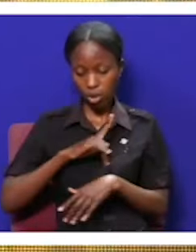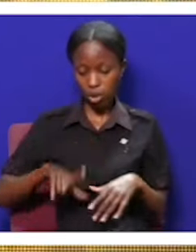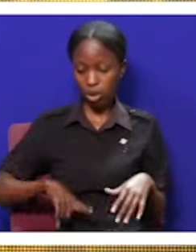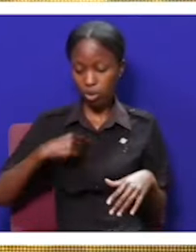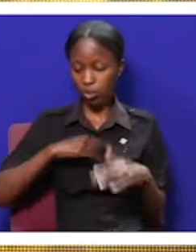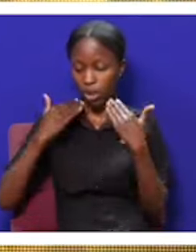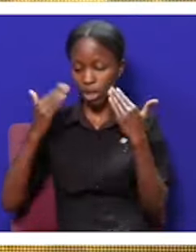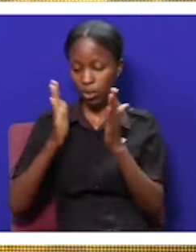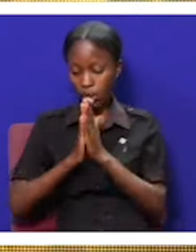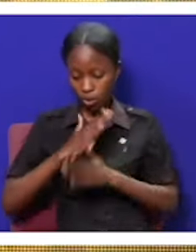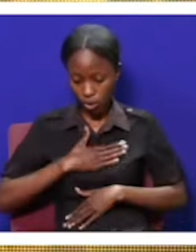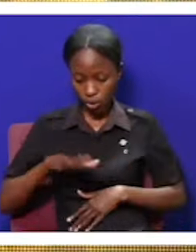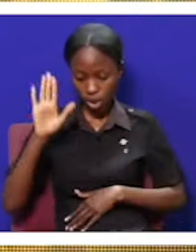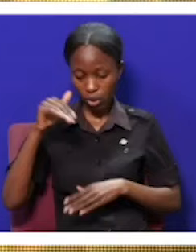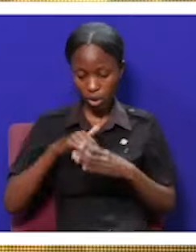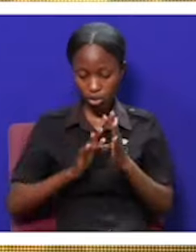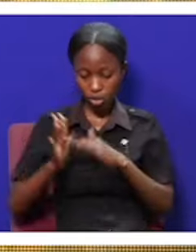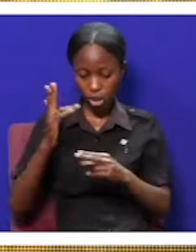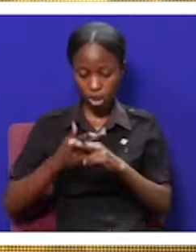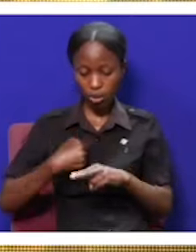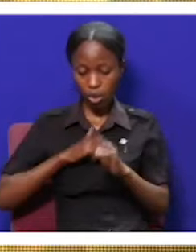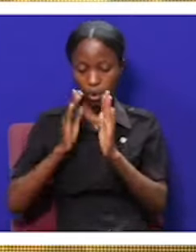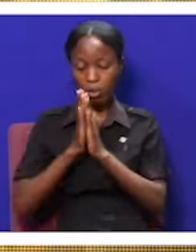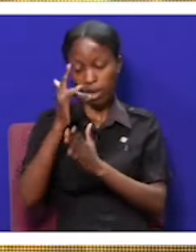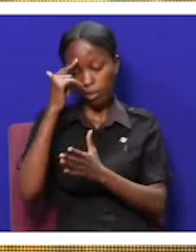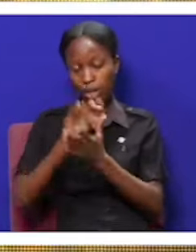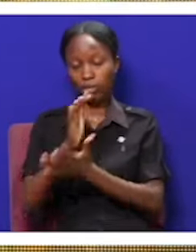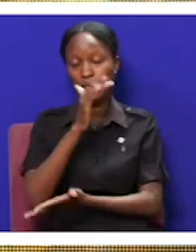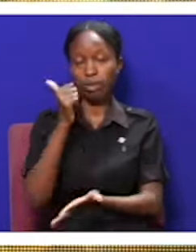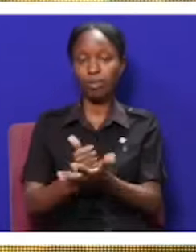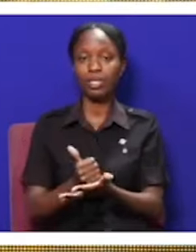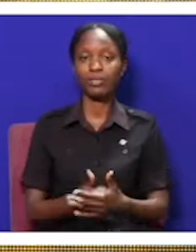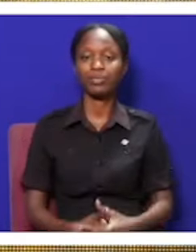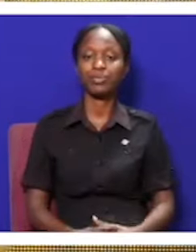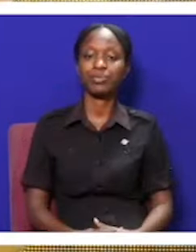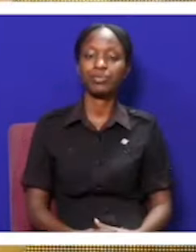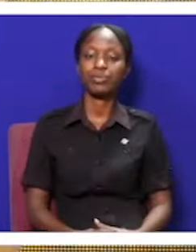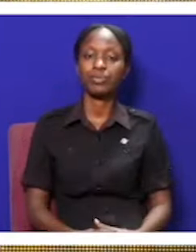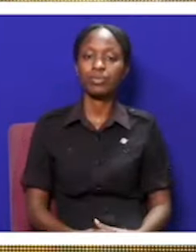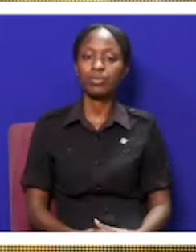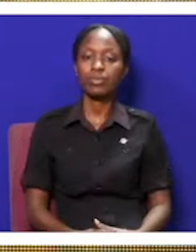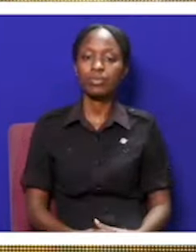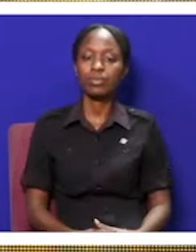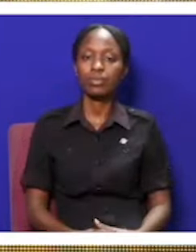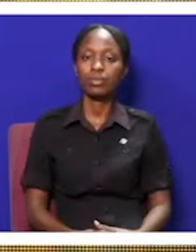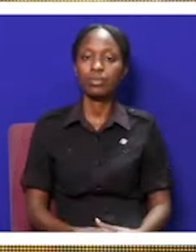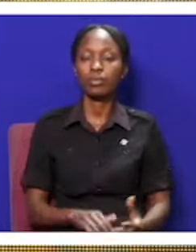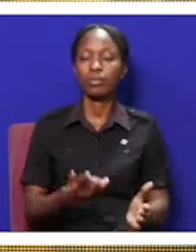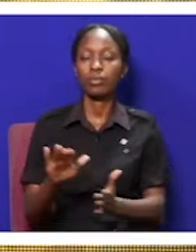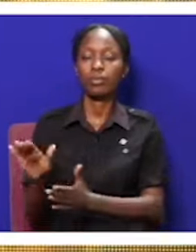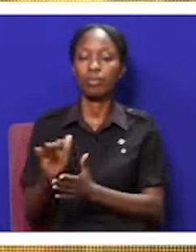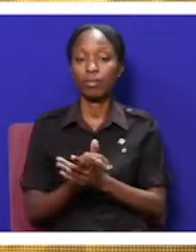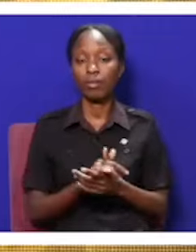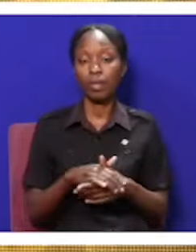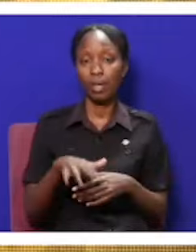you and we honor you. In Jesus' name we pray and believe. Amen. Amen. So please get